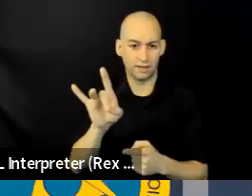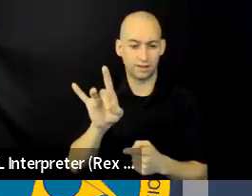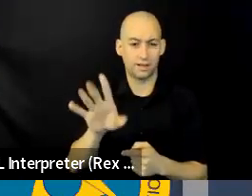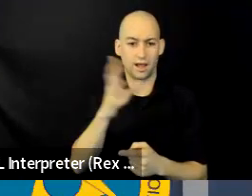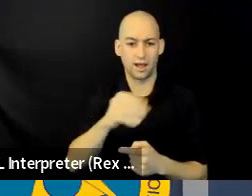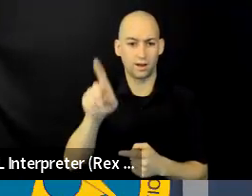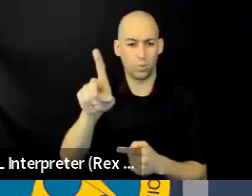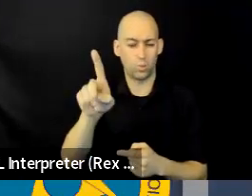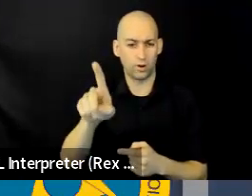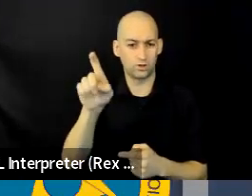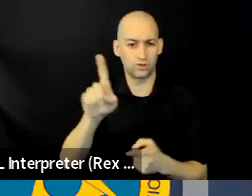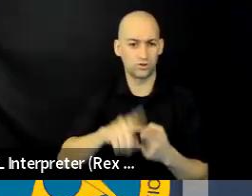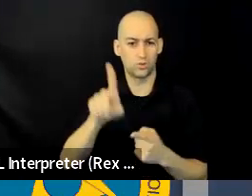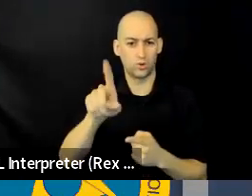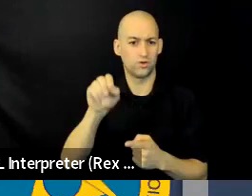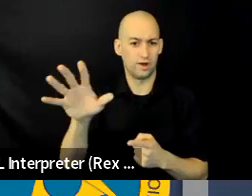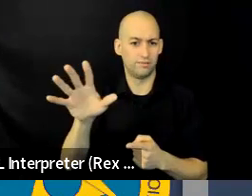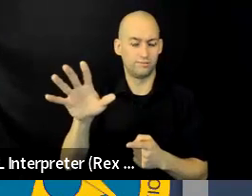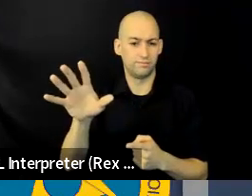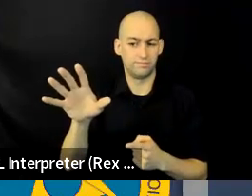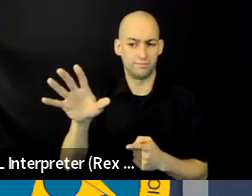and 100 to 105.